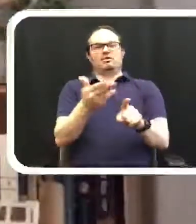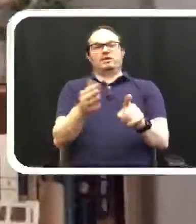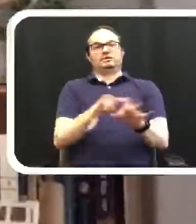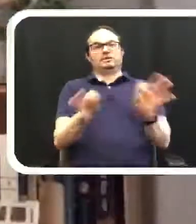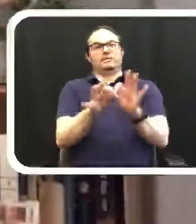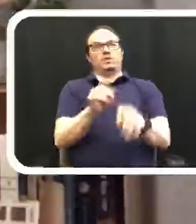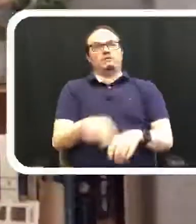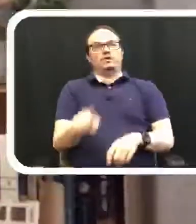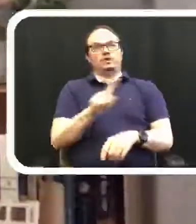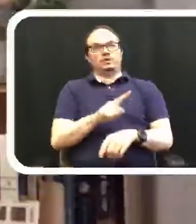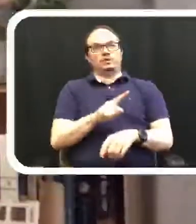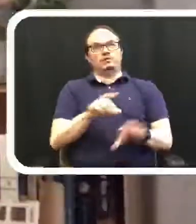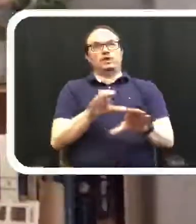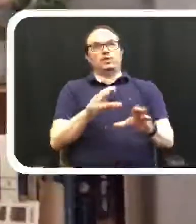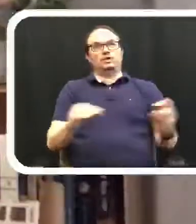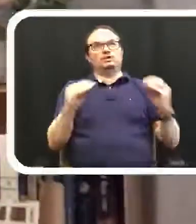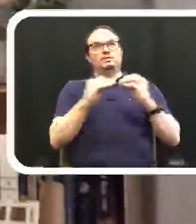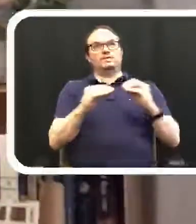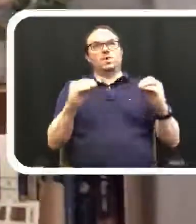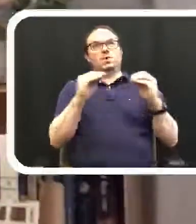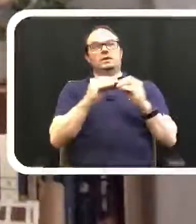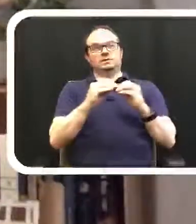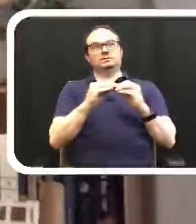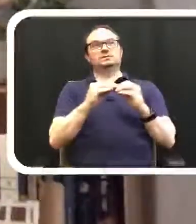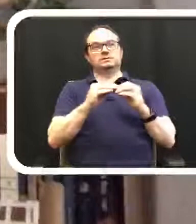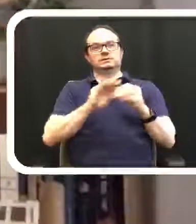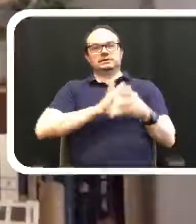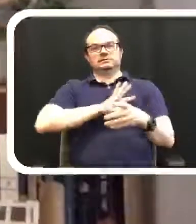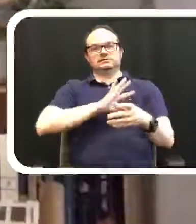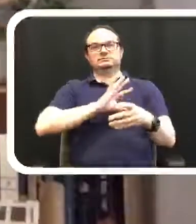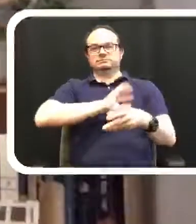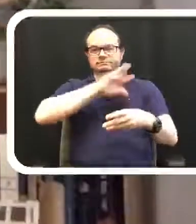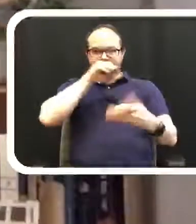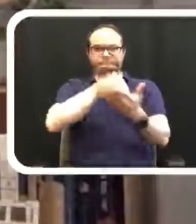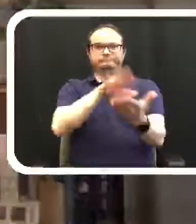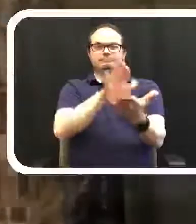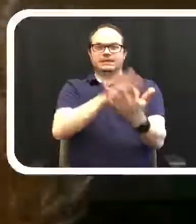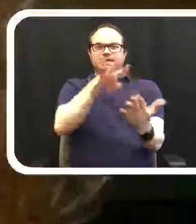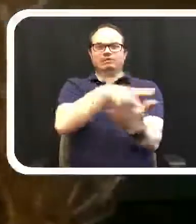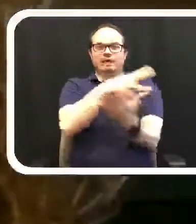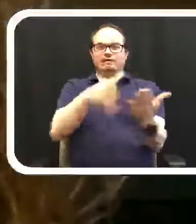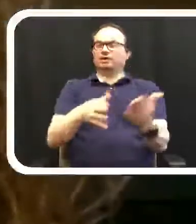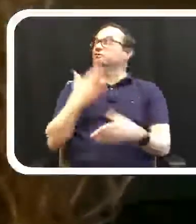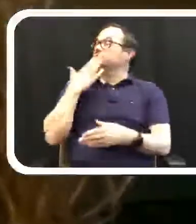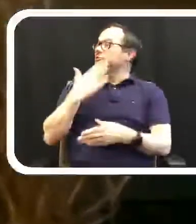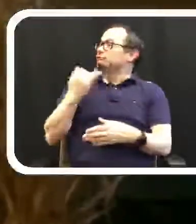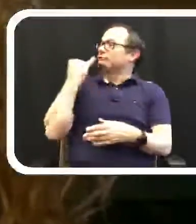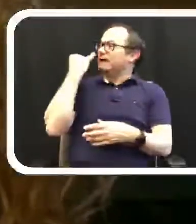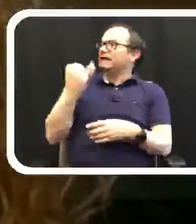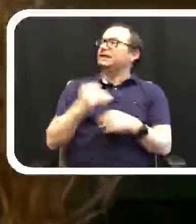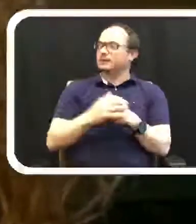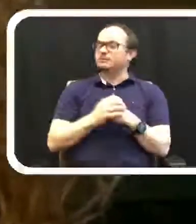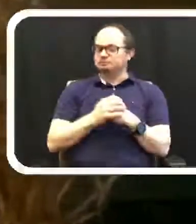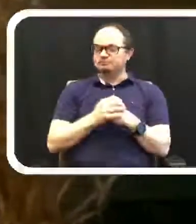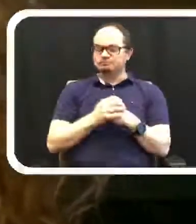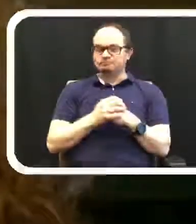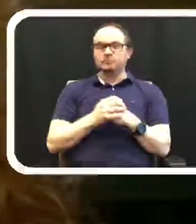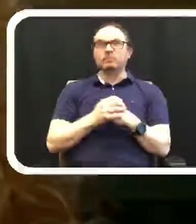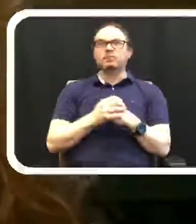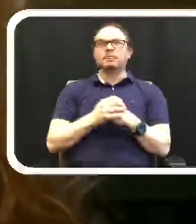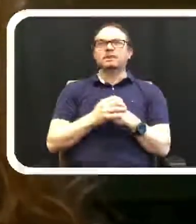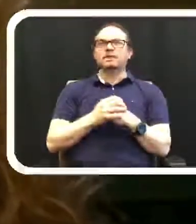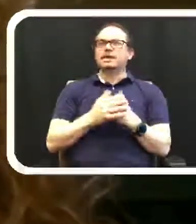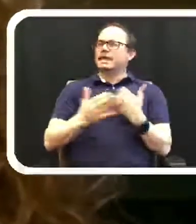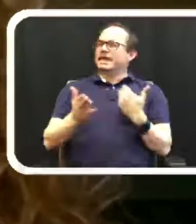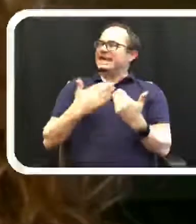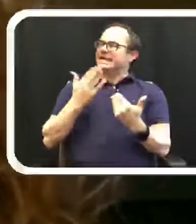do more of, build it into your schedule. Excellent idea. Is it